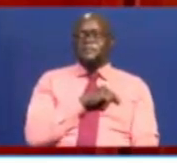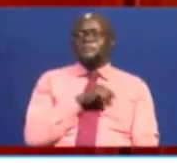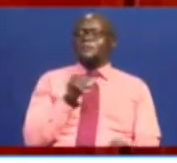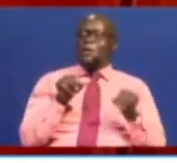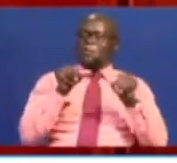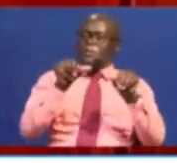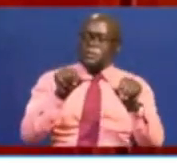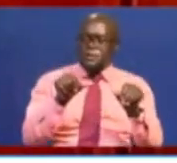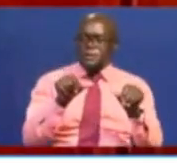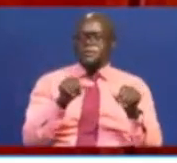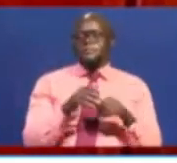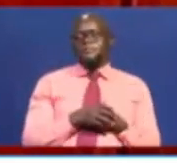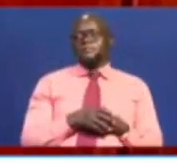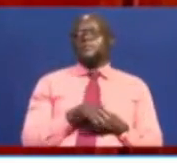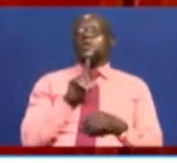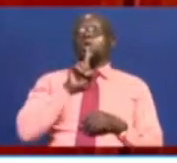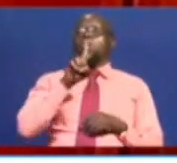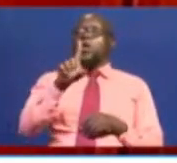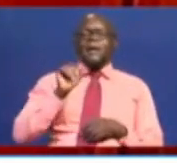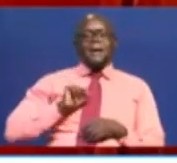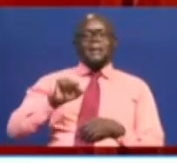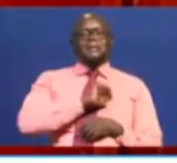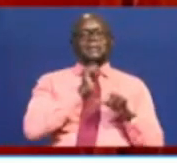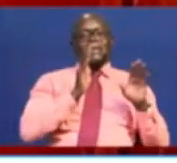Proceed. How will they hear order, when I'm withdrawing order, it? Order, senators.